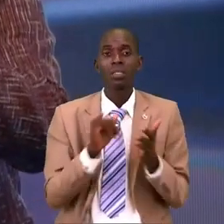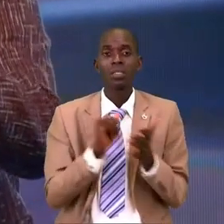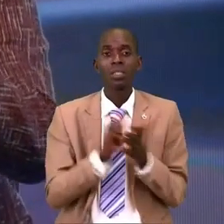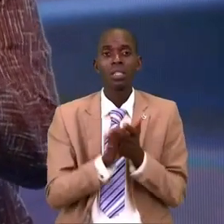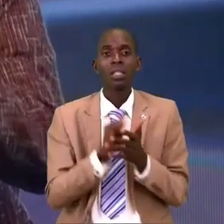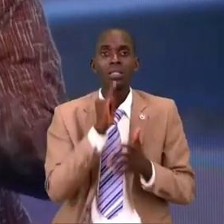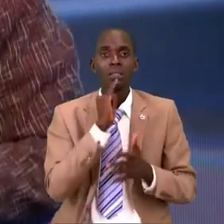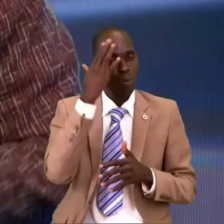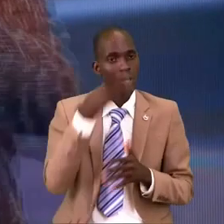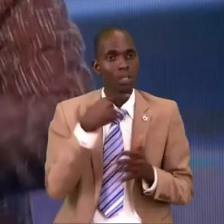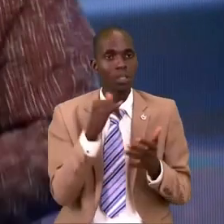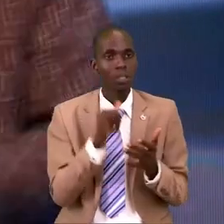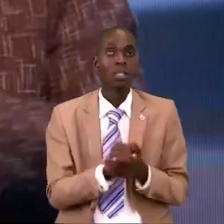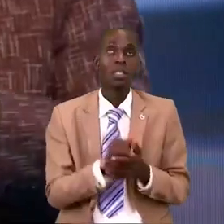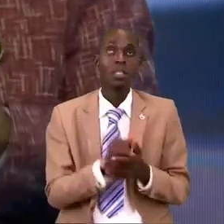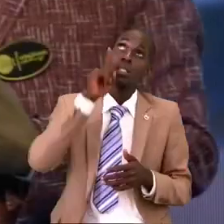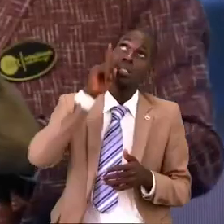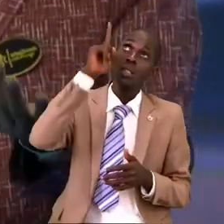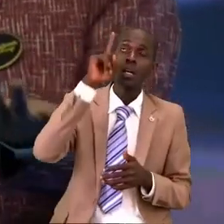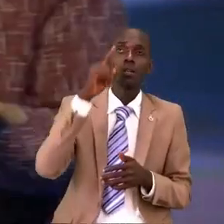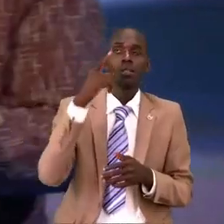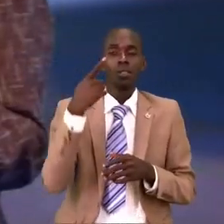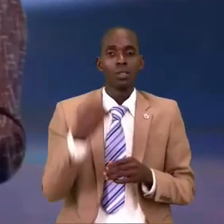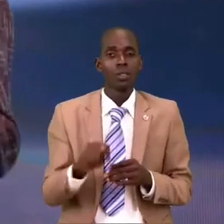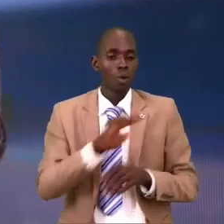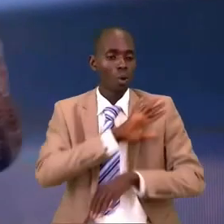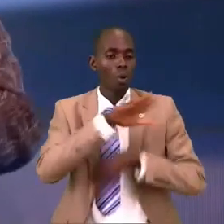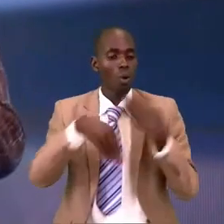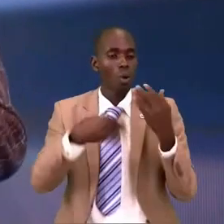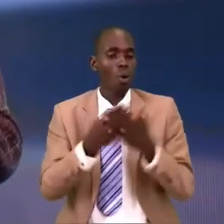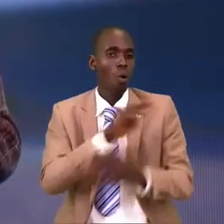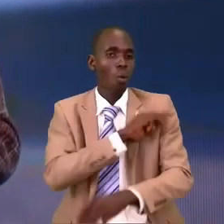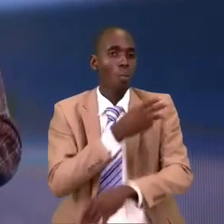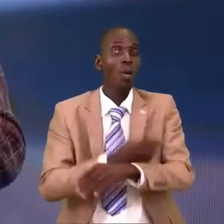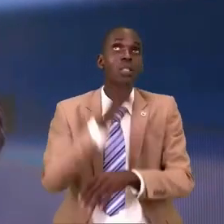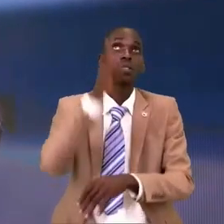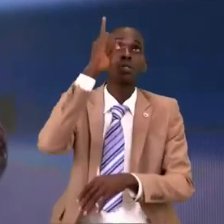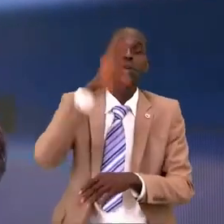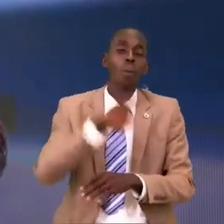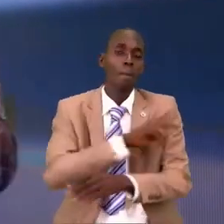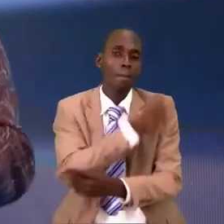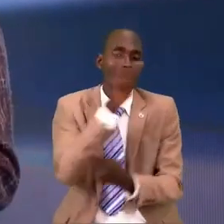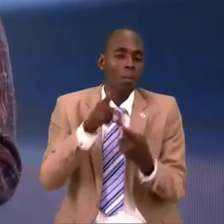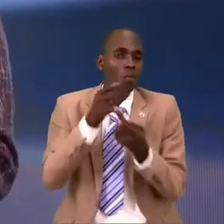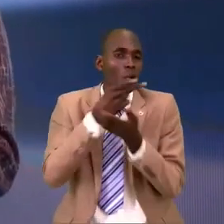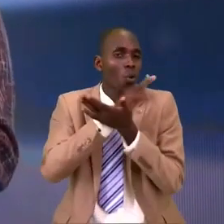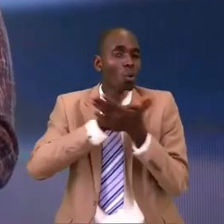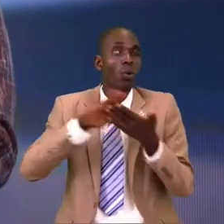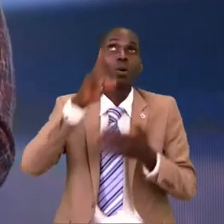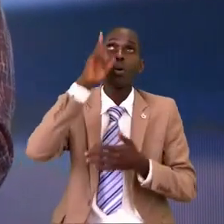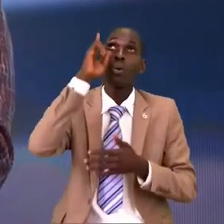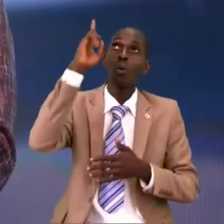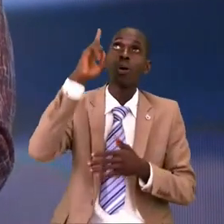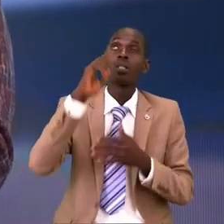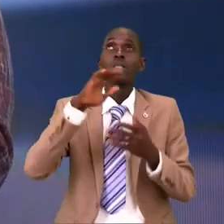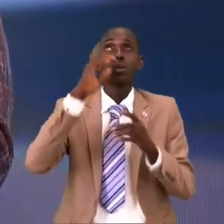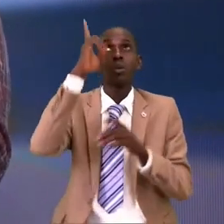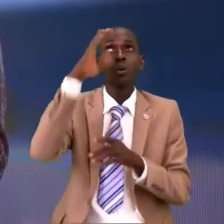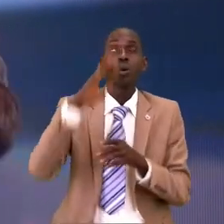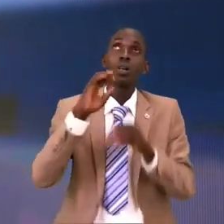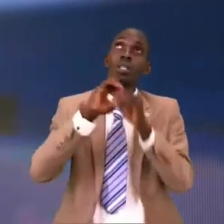in heaven, desirest the in the inward parts and in the hidden parts, thou shalt make me to